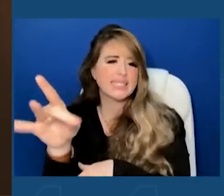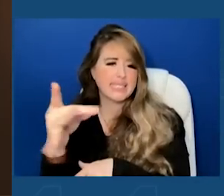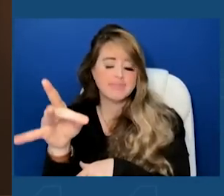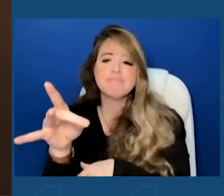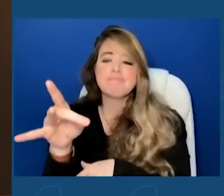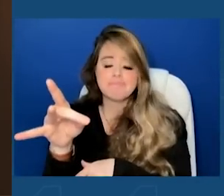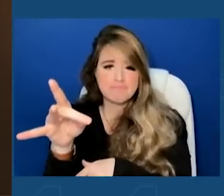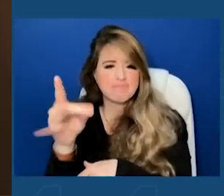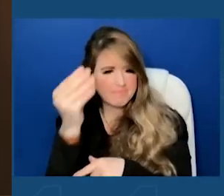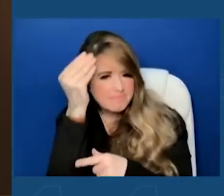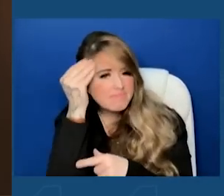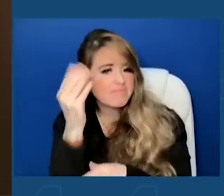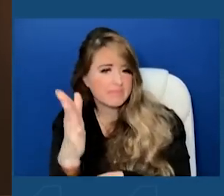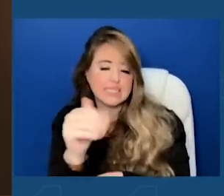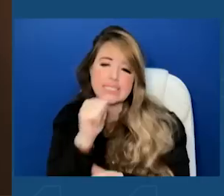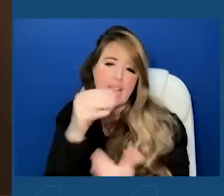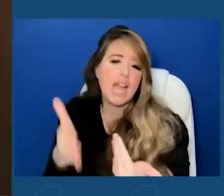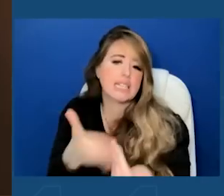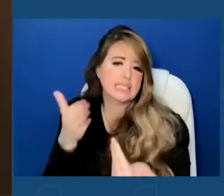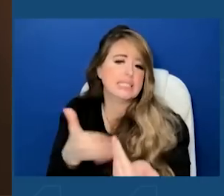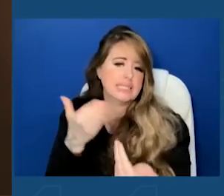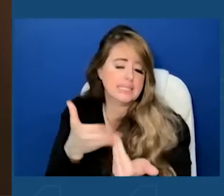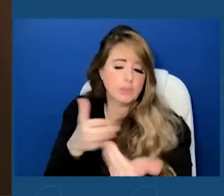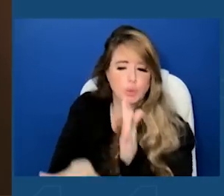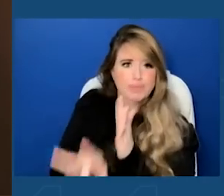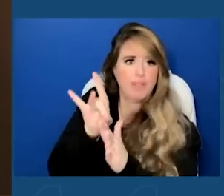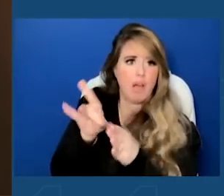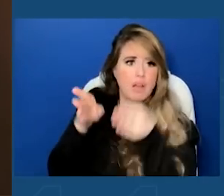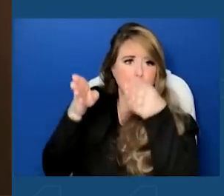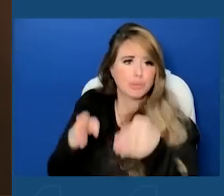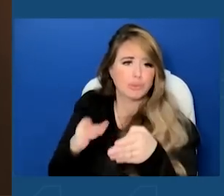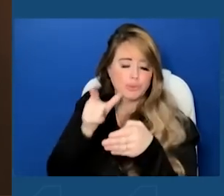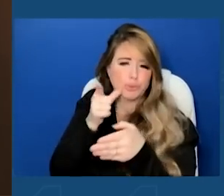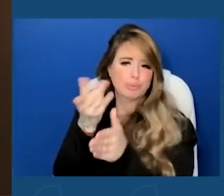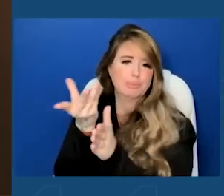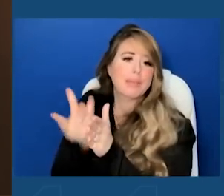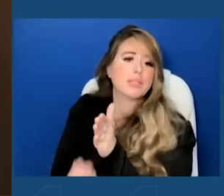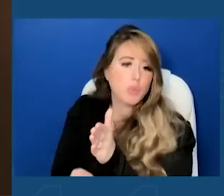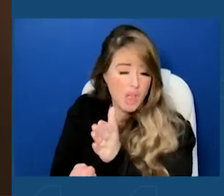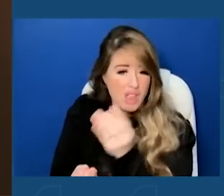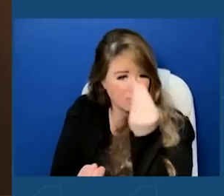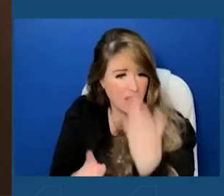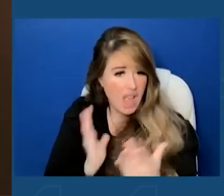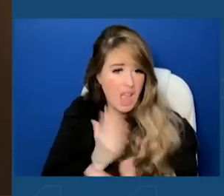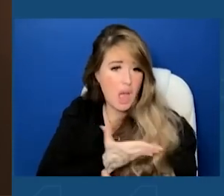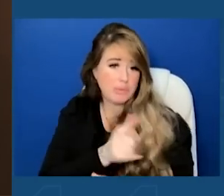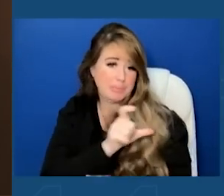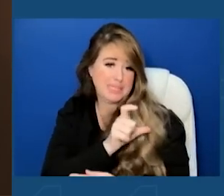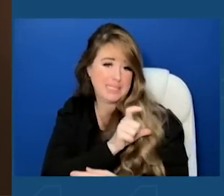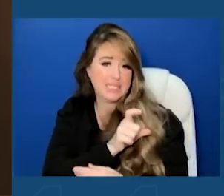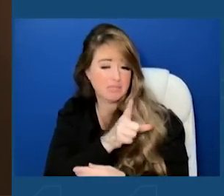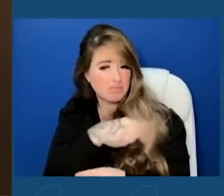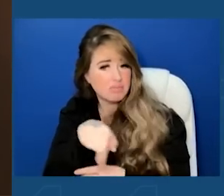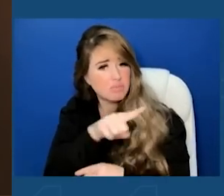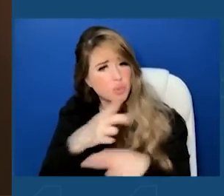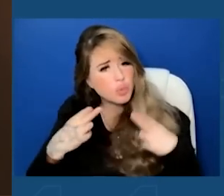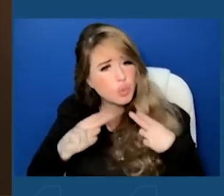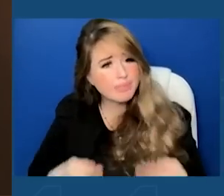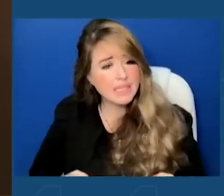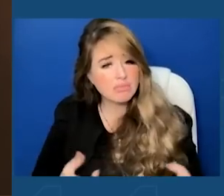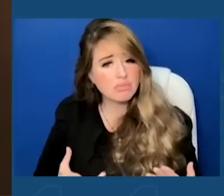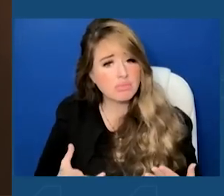easy thing to do. Our police officers are human. It is